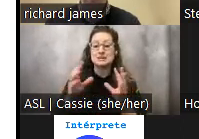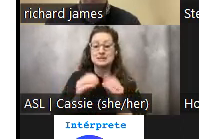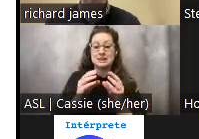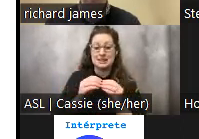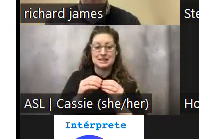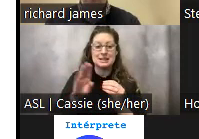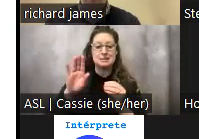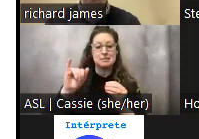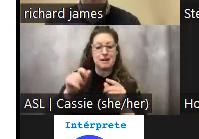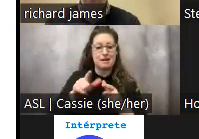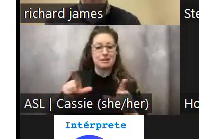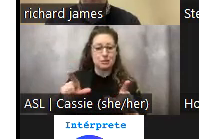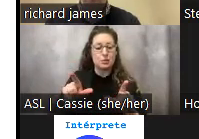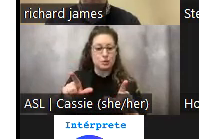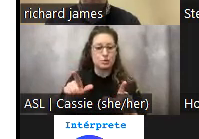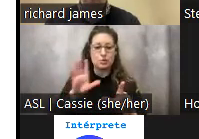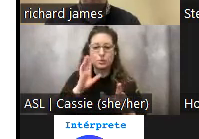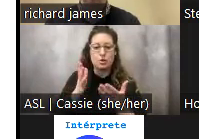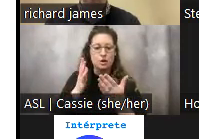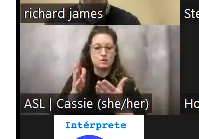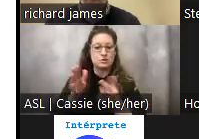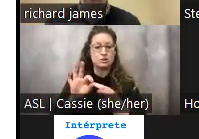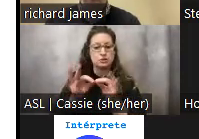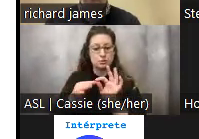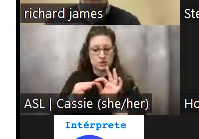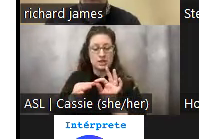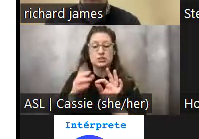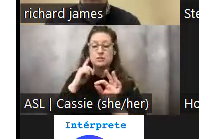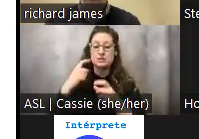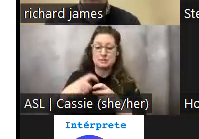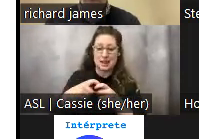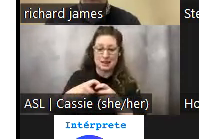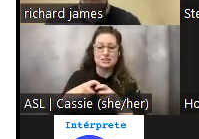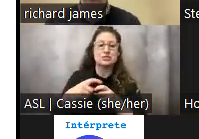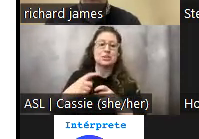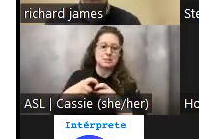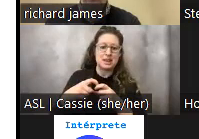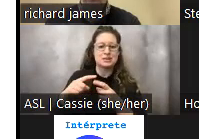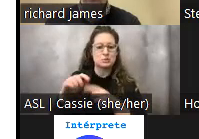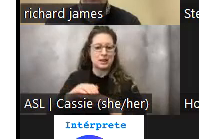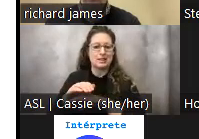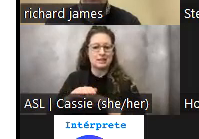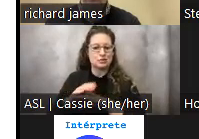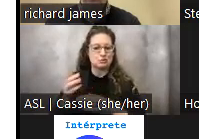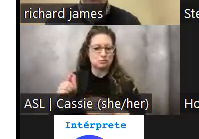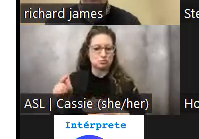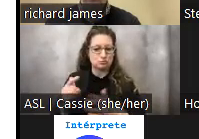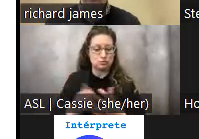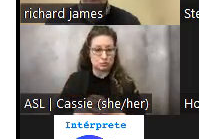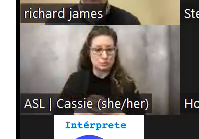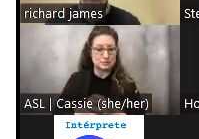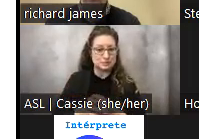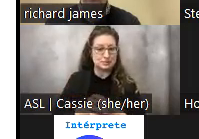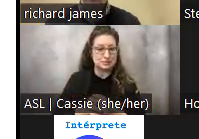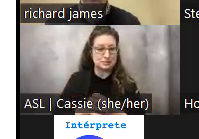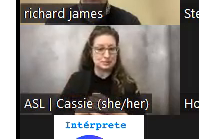offering interpretation into Spanish and from Spanish into English. So to do this, we ask